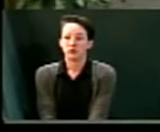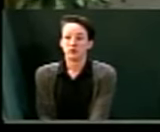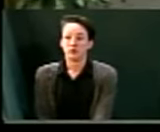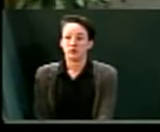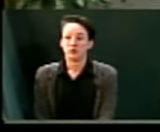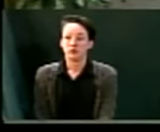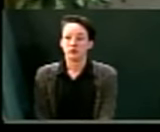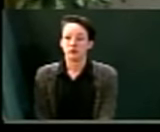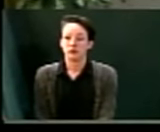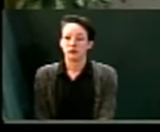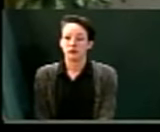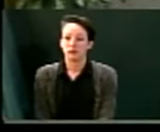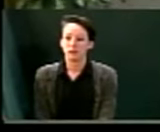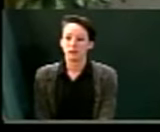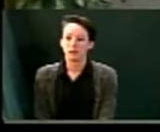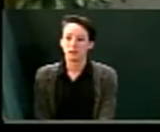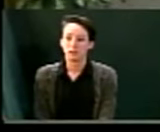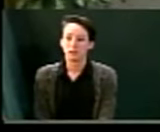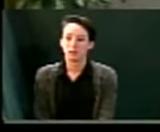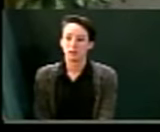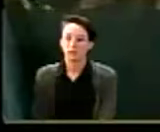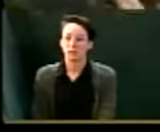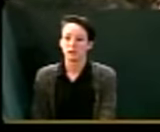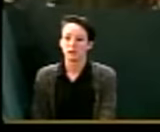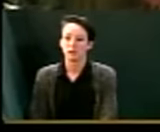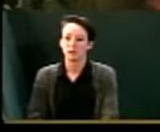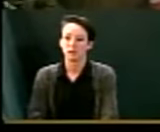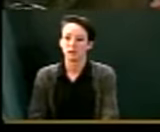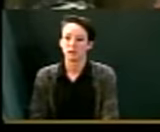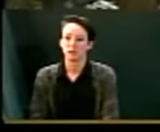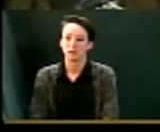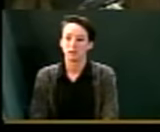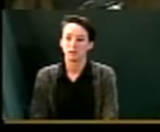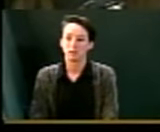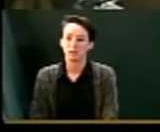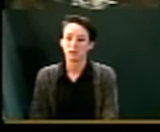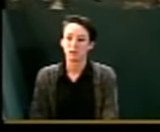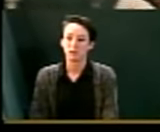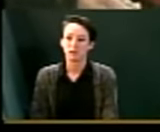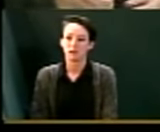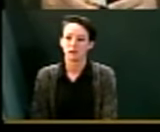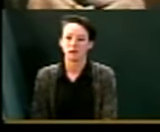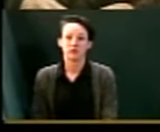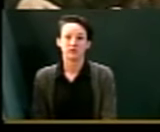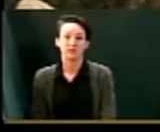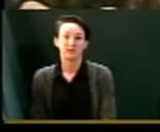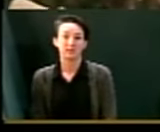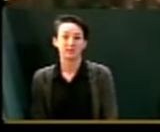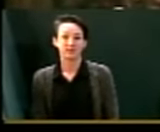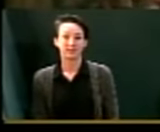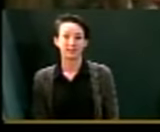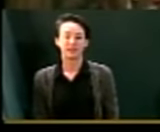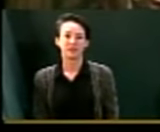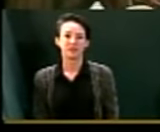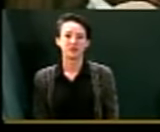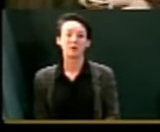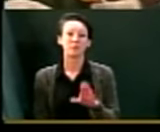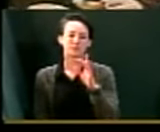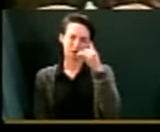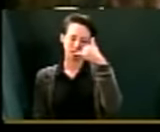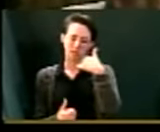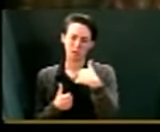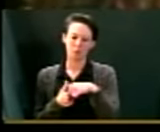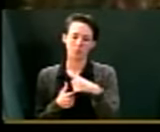Your poor microphone. They turned you off, Gloria. She's done. We're ready to do board forum. My question, remember